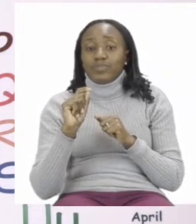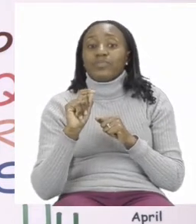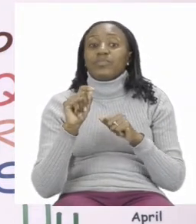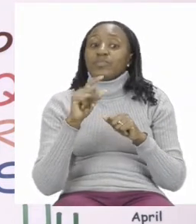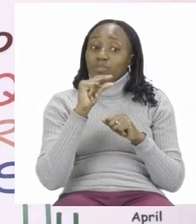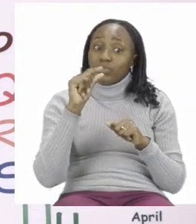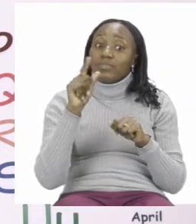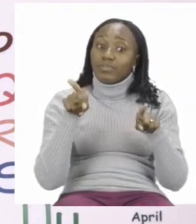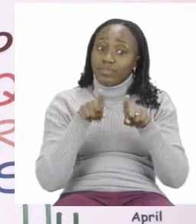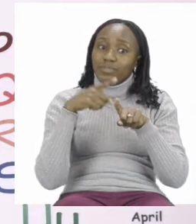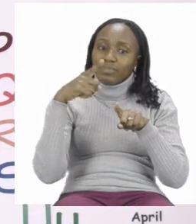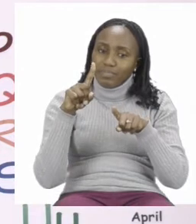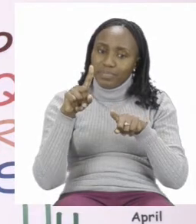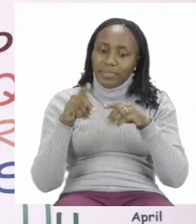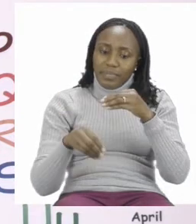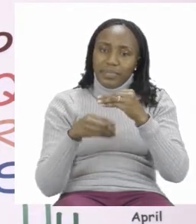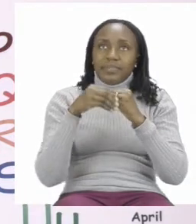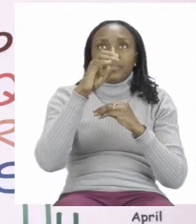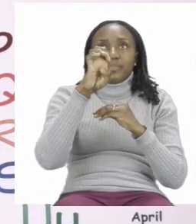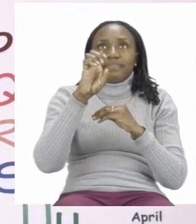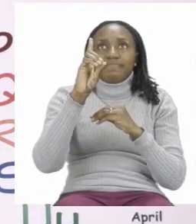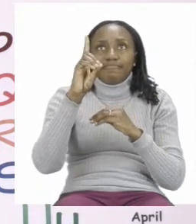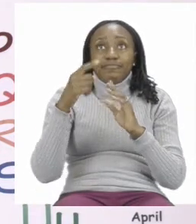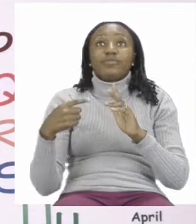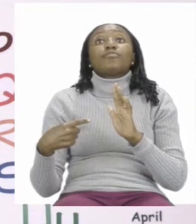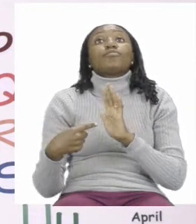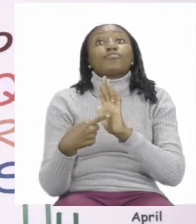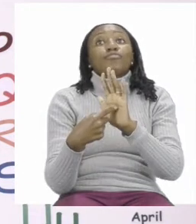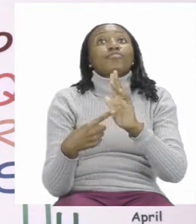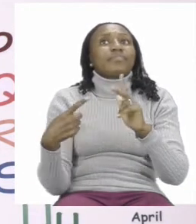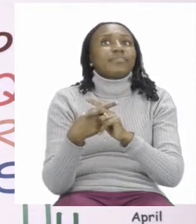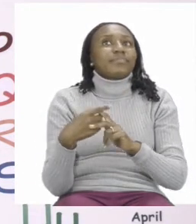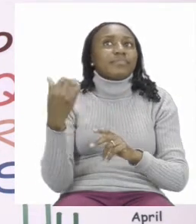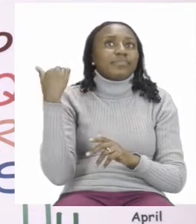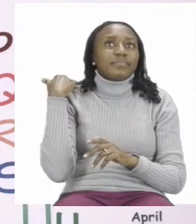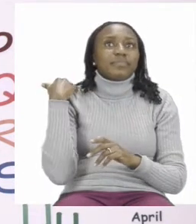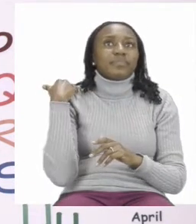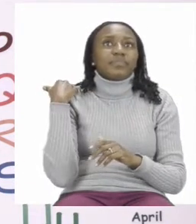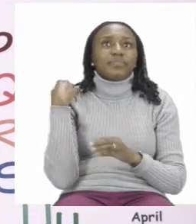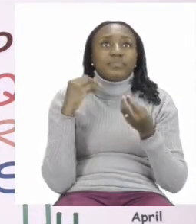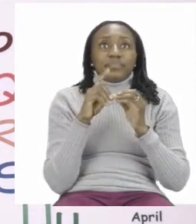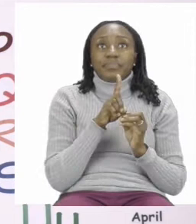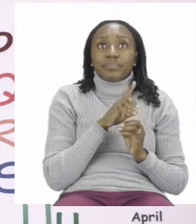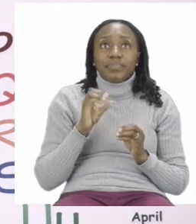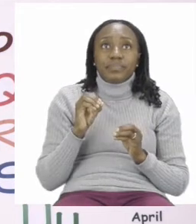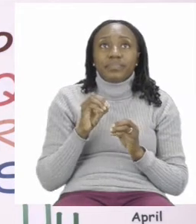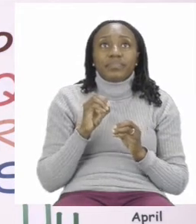and the D at the end to make it simple past tense. Let's try the next one. Number 10. It